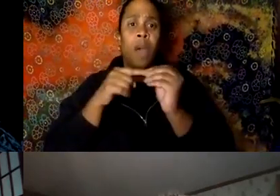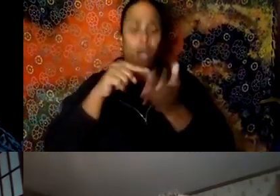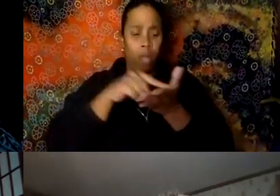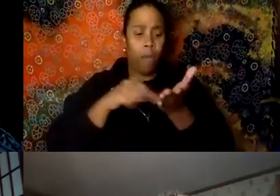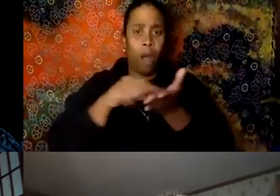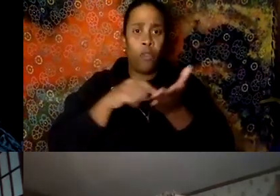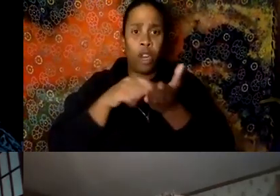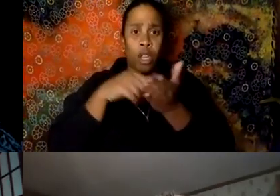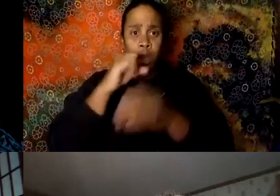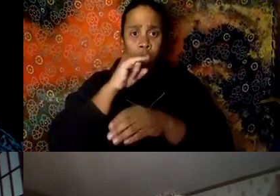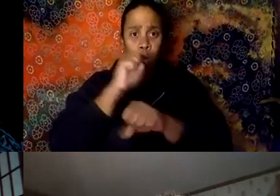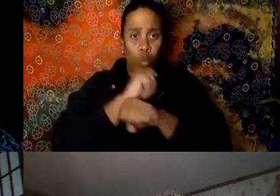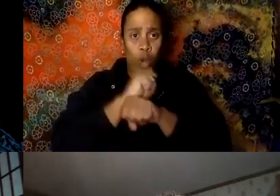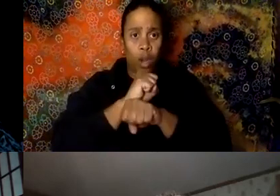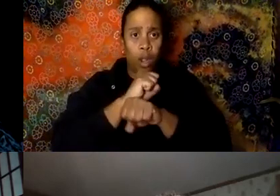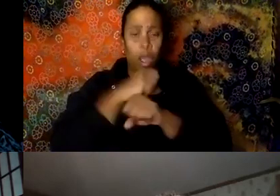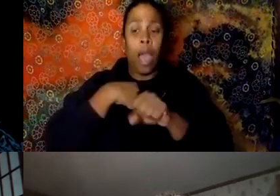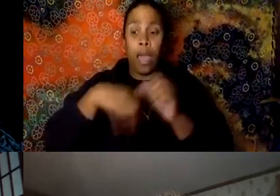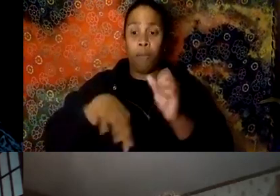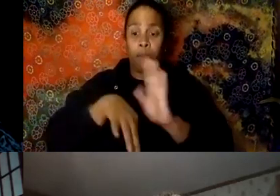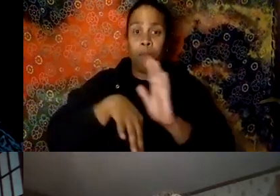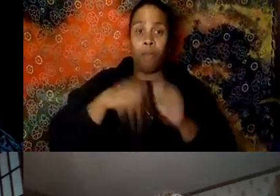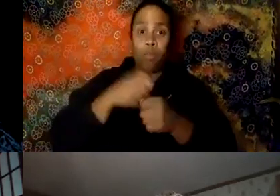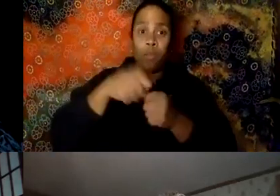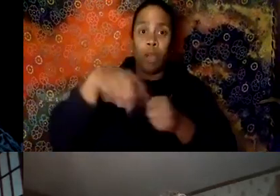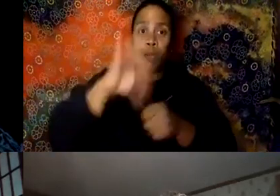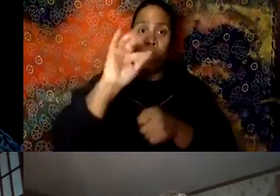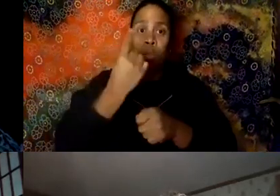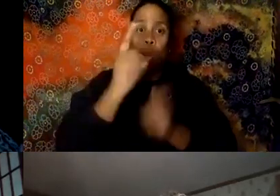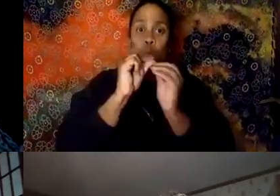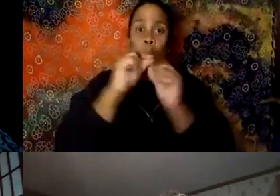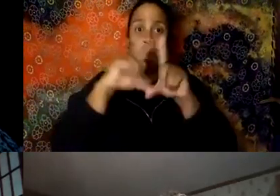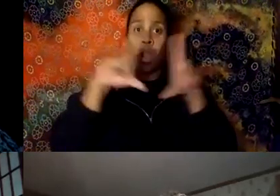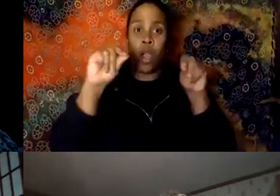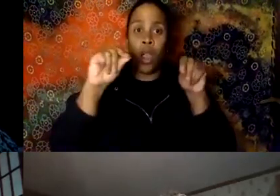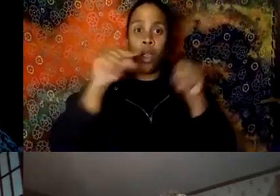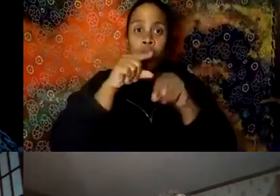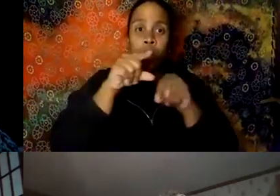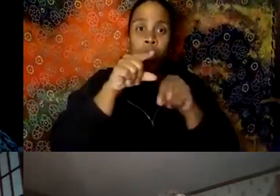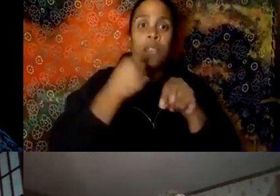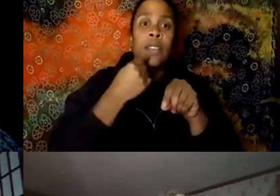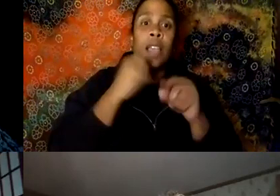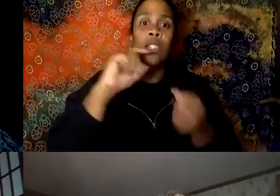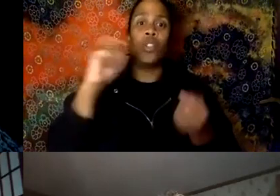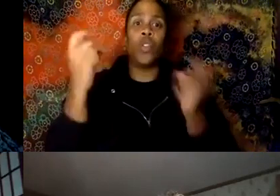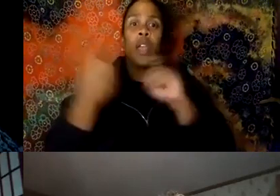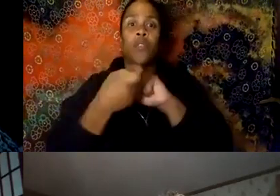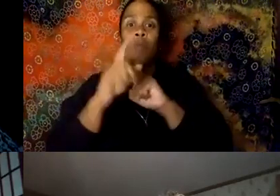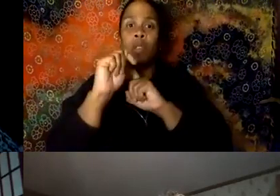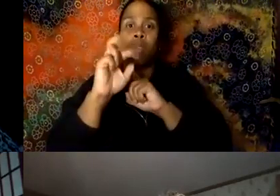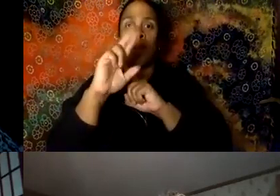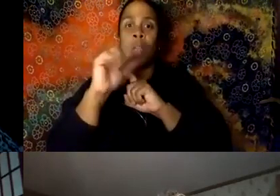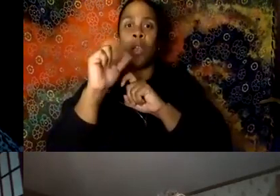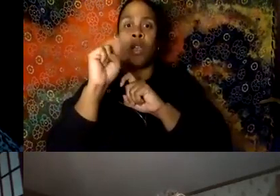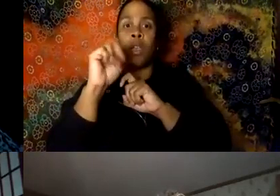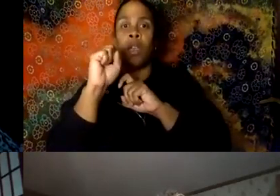got, I pulled one more card, and it was the transformation